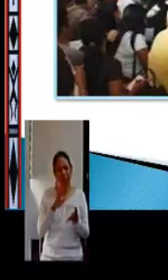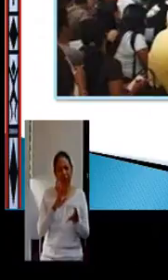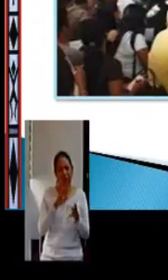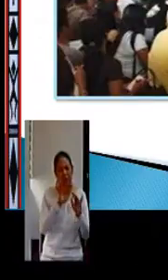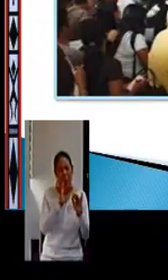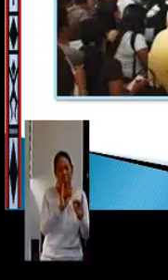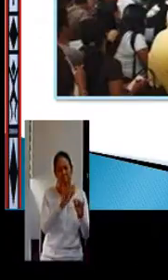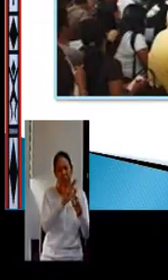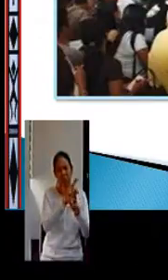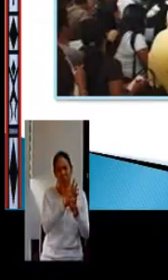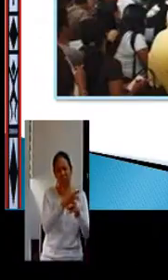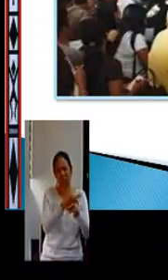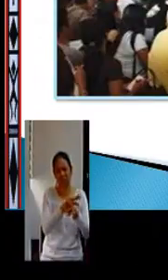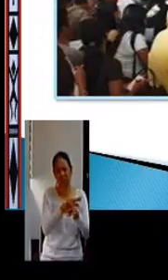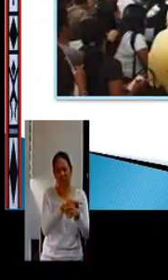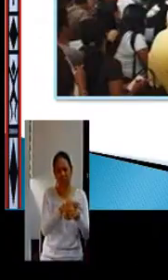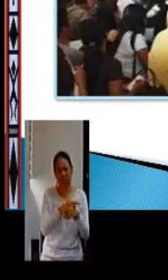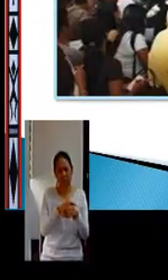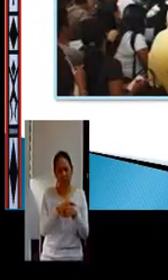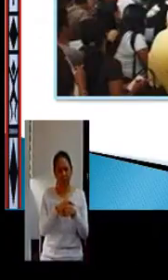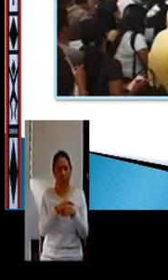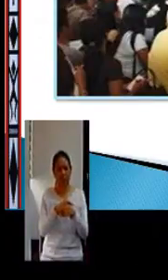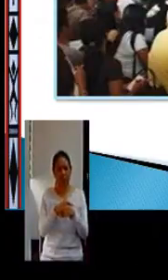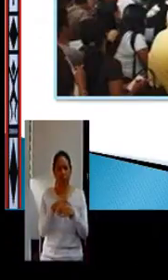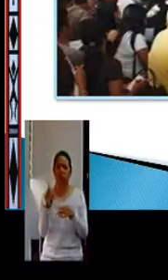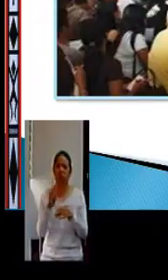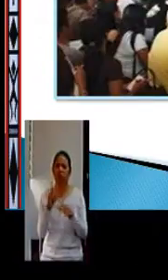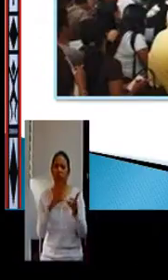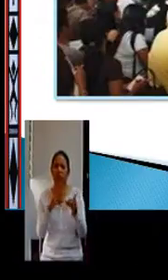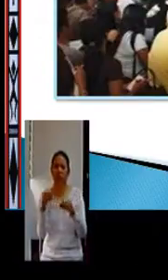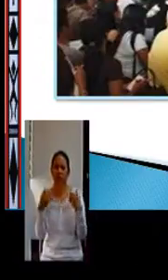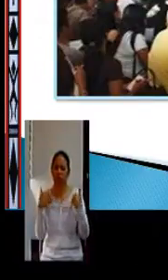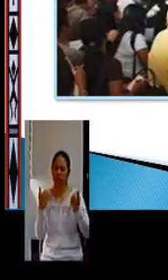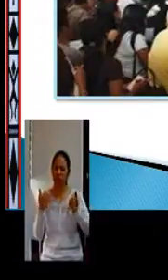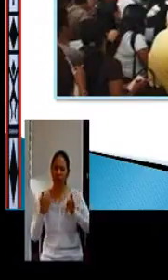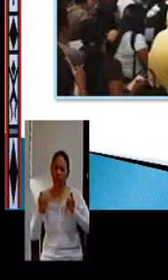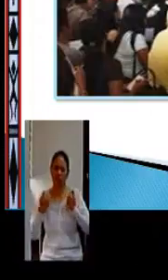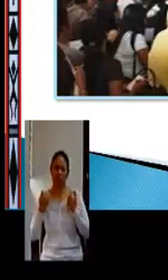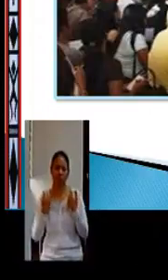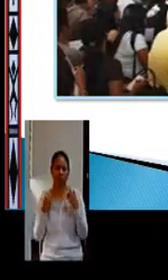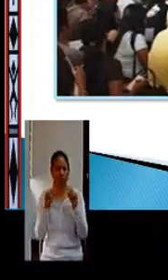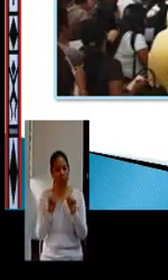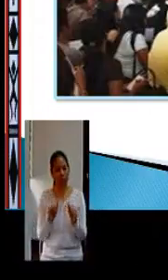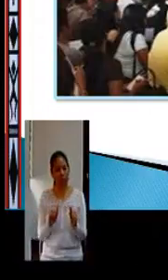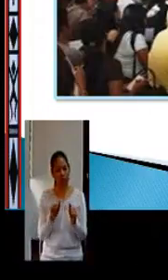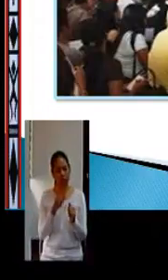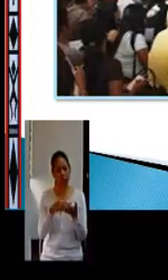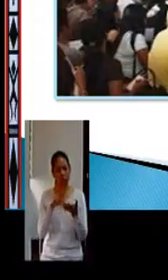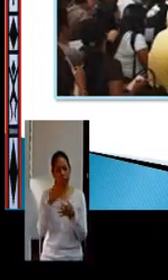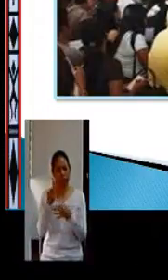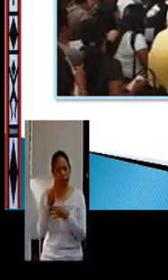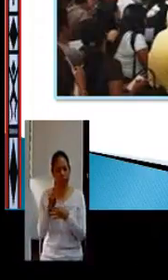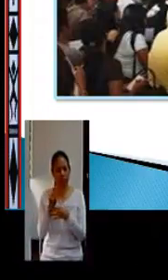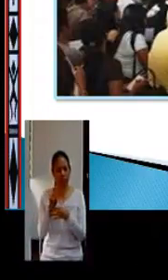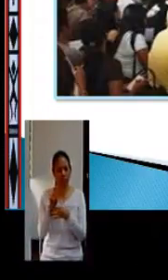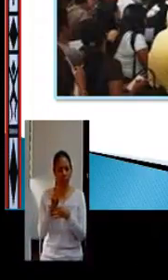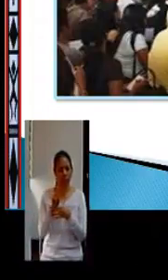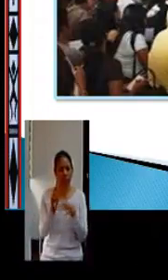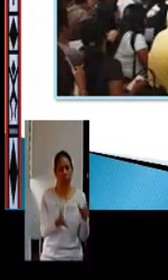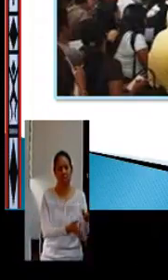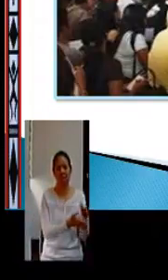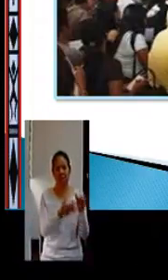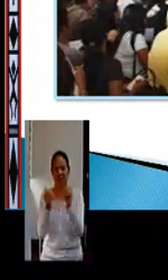ng aming mga kabataan o yung mga ibang tao na able sa mga rice terraces, they go to other places looking for